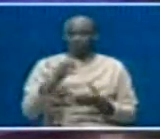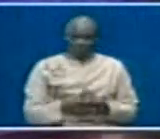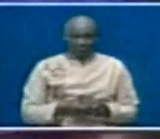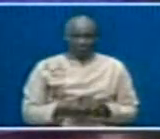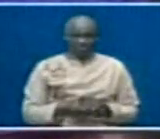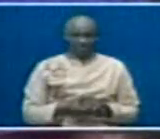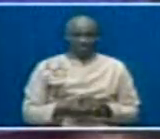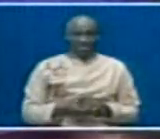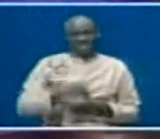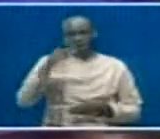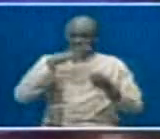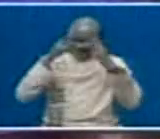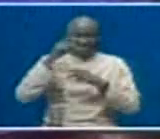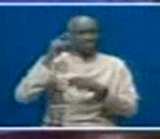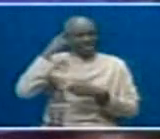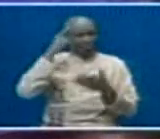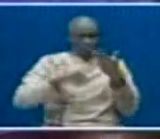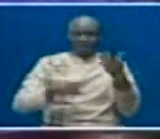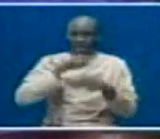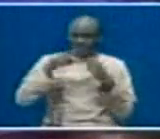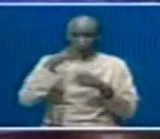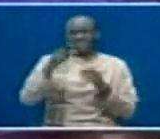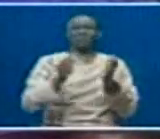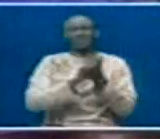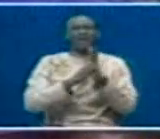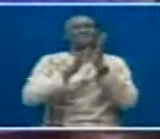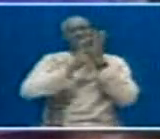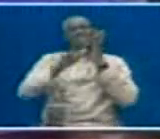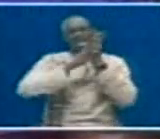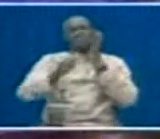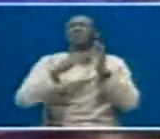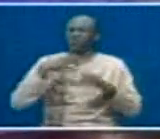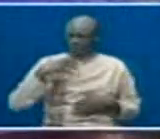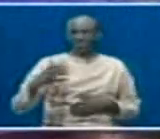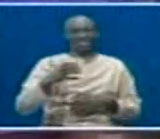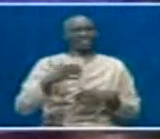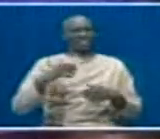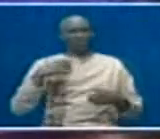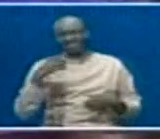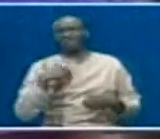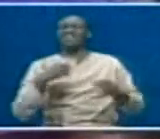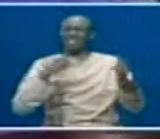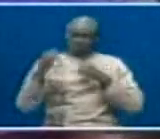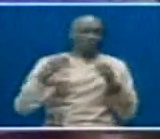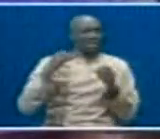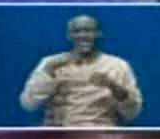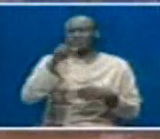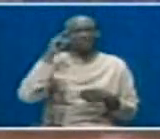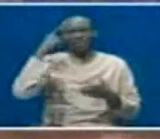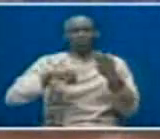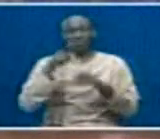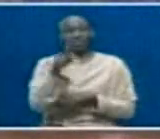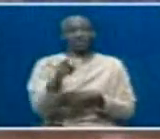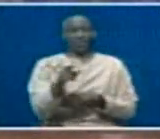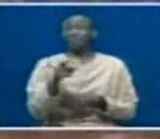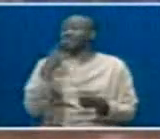Prof think of your rise to fame and fortune? What did he think of your singing, your entertaining, all that stuff you did? I never told